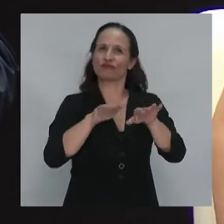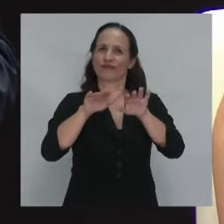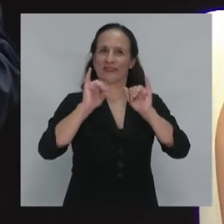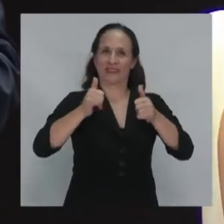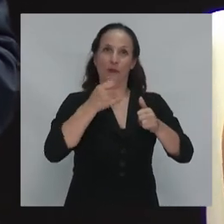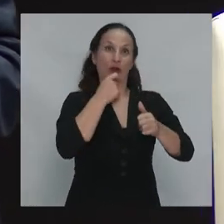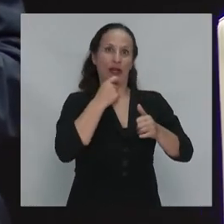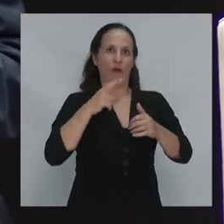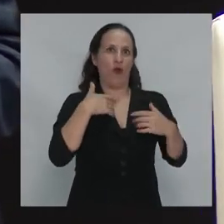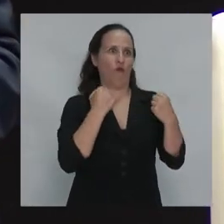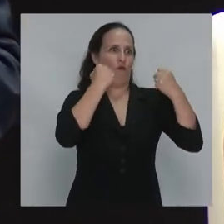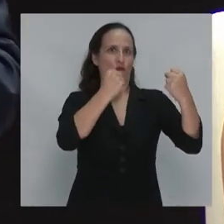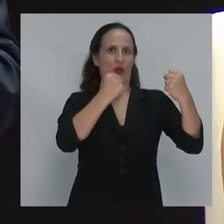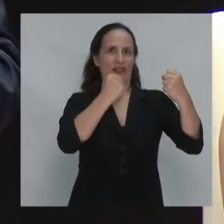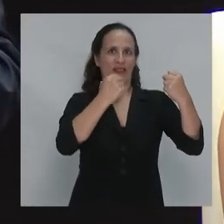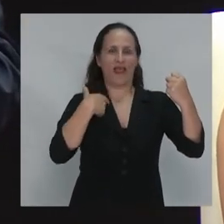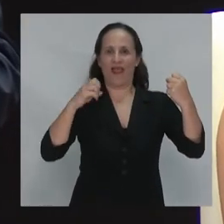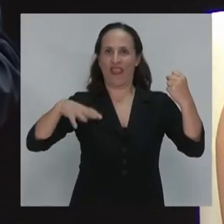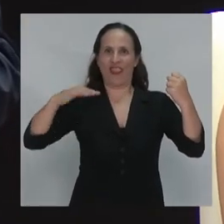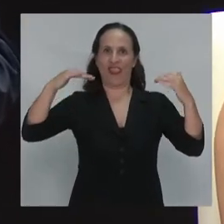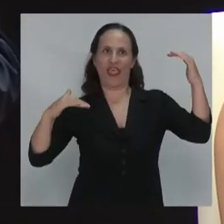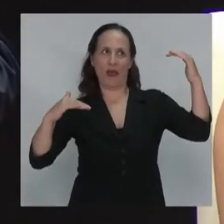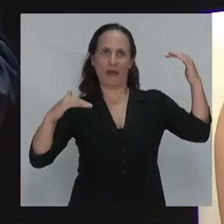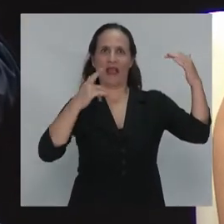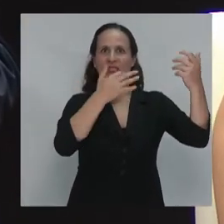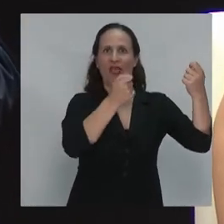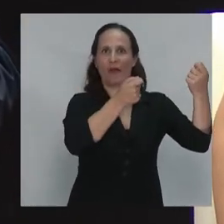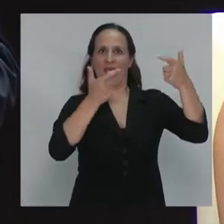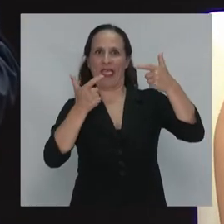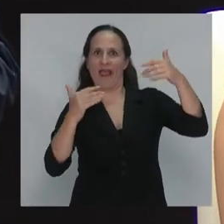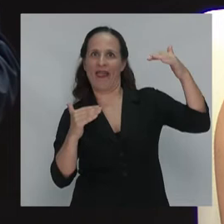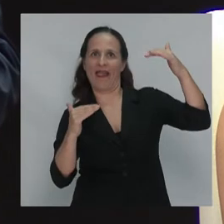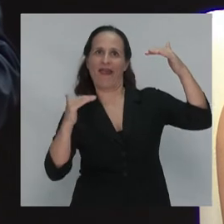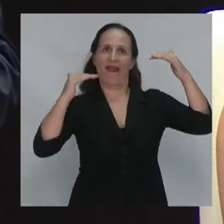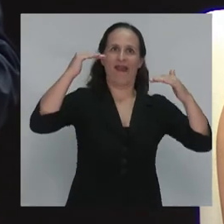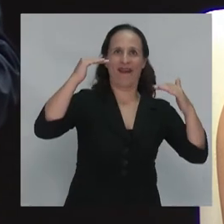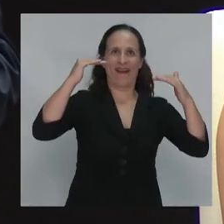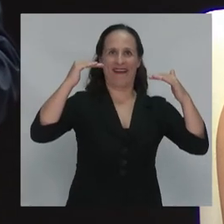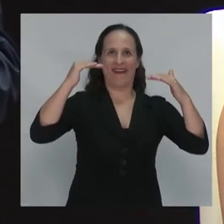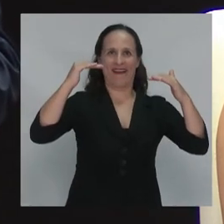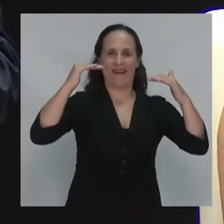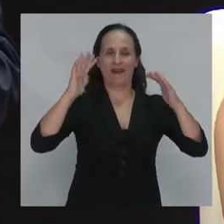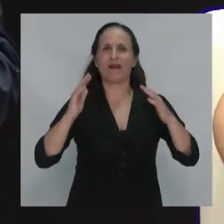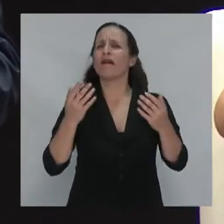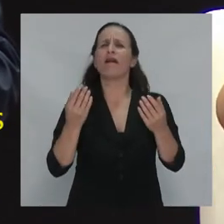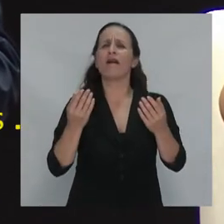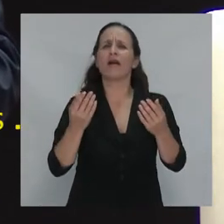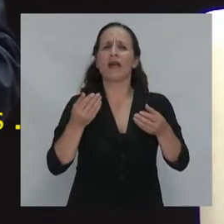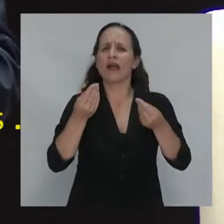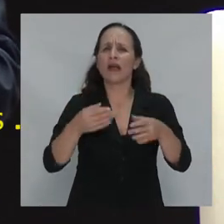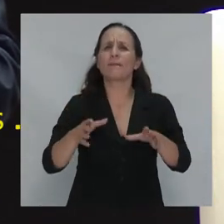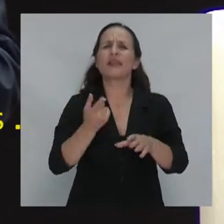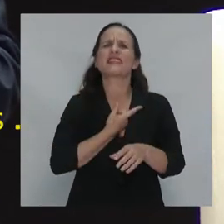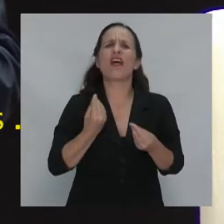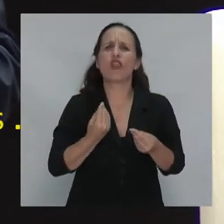to the so-called periphery. This redistribution must begin in the old capitalist centers. The hunger and the